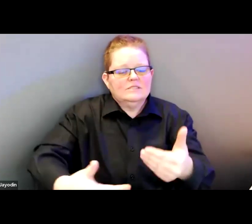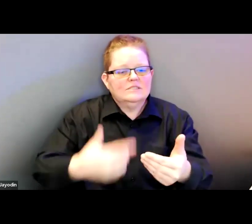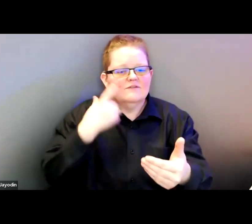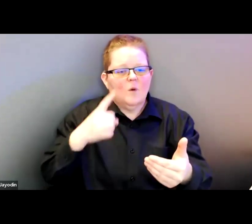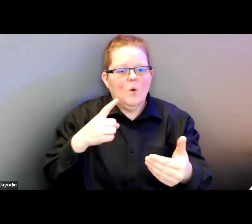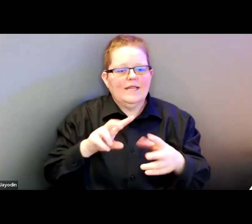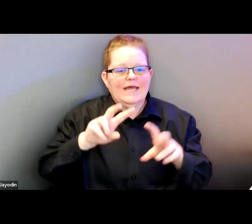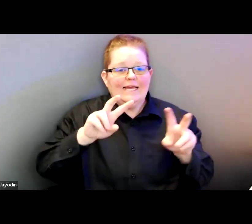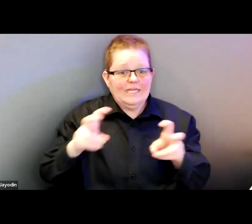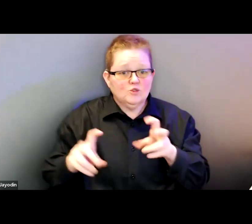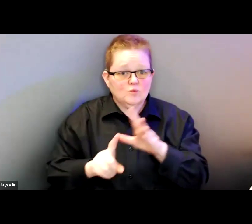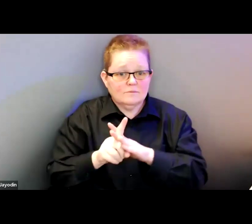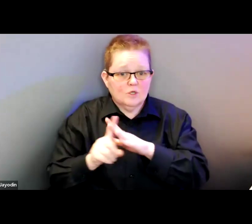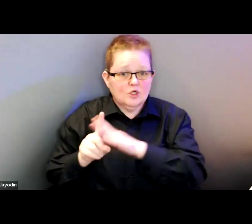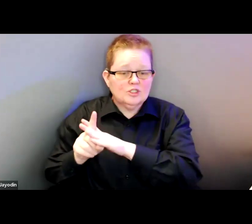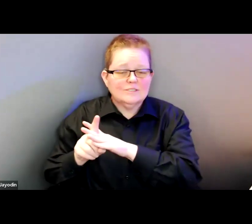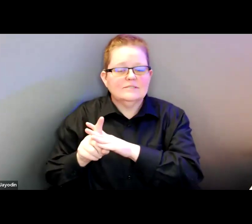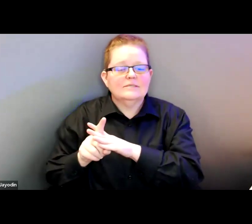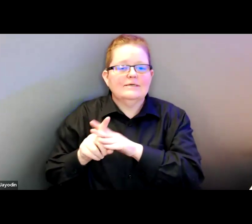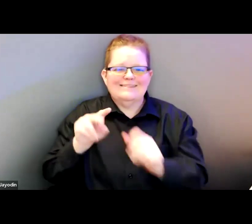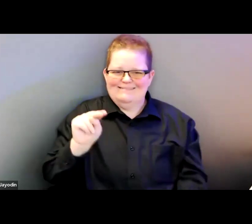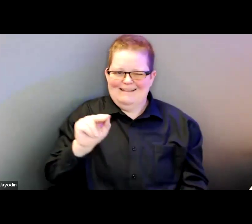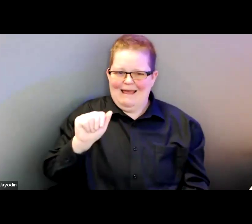emerge, so the NAP is a